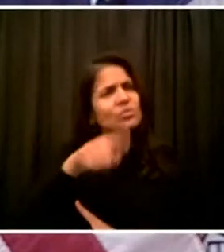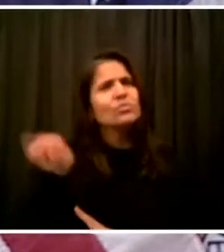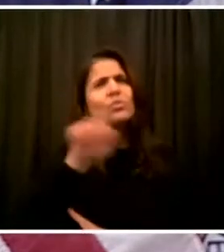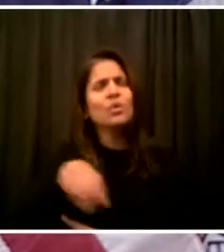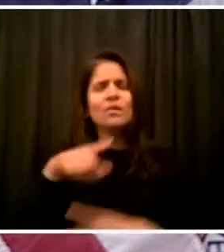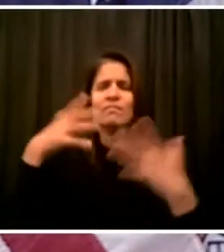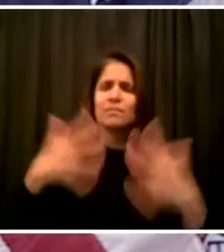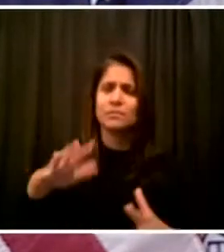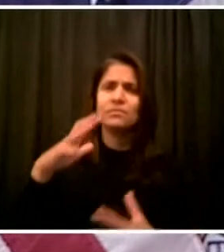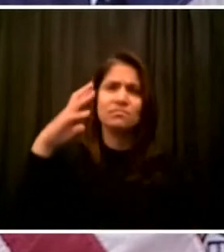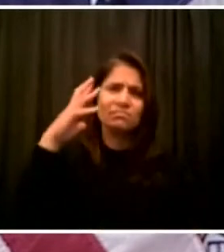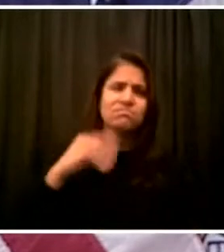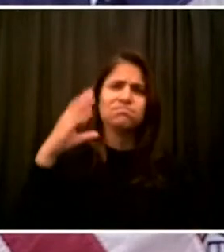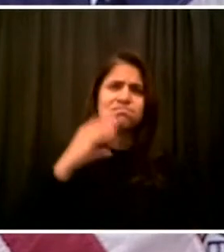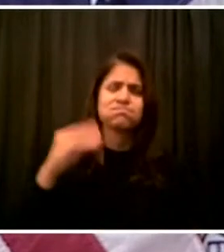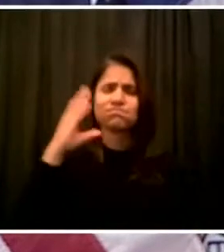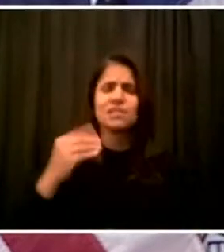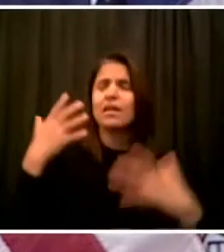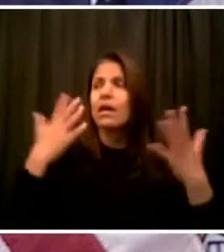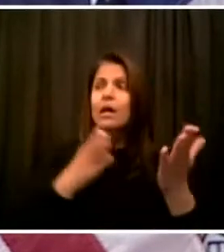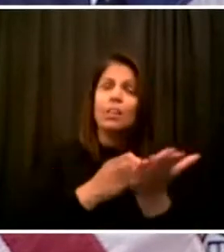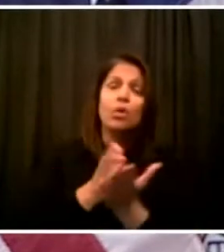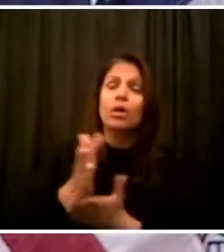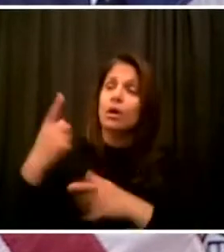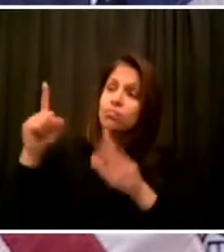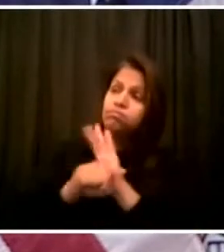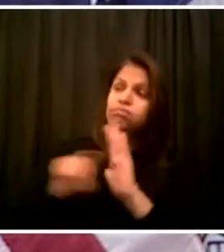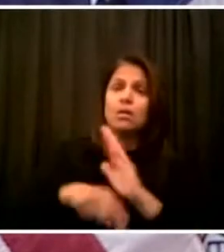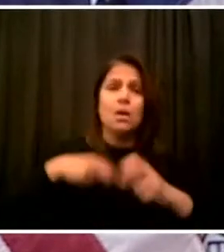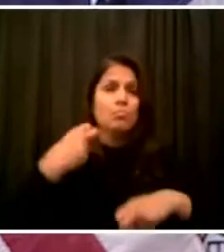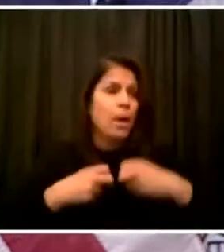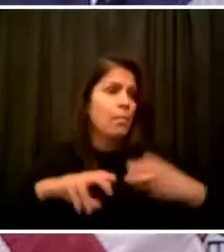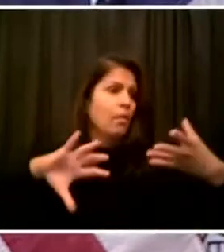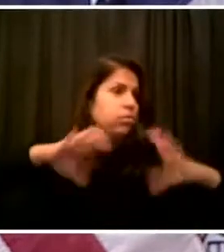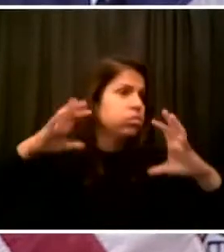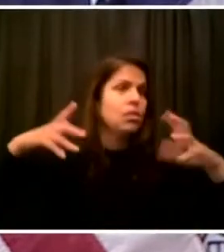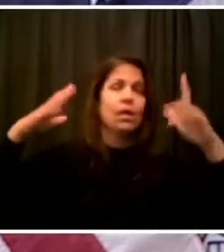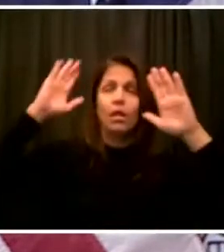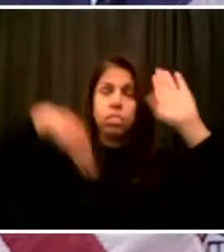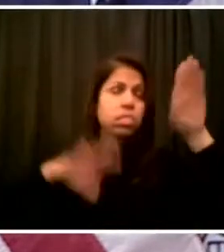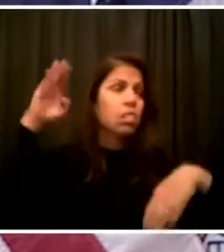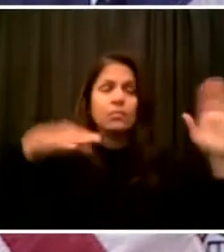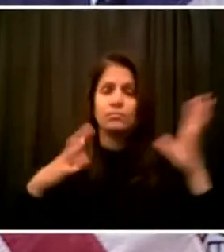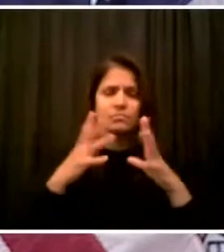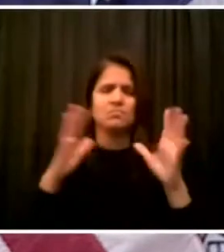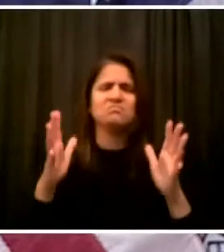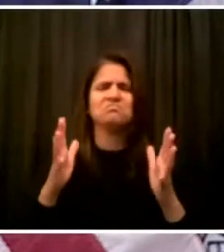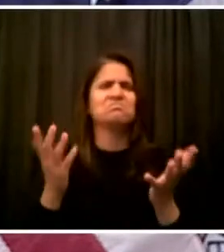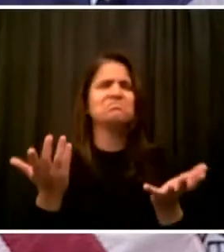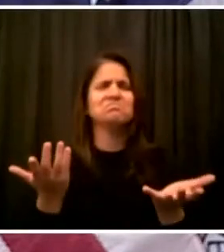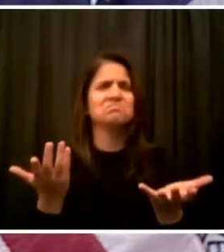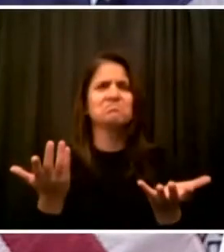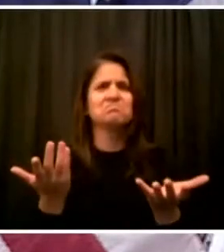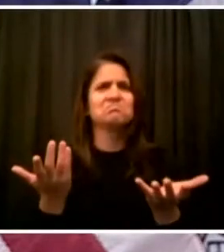see not just naysayers. Naysayers are part of life, but some people seem to be taking to it very